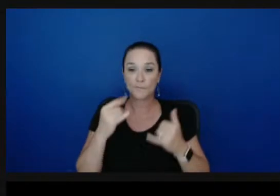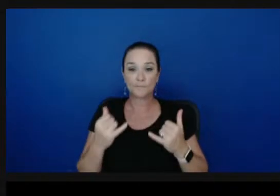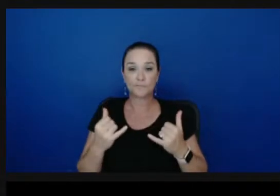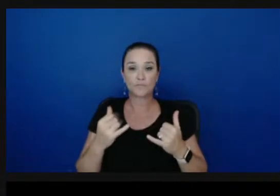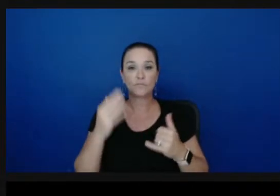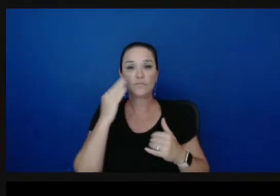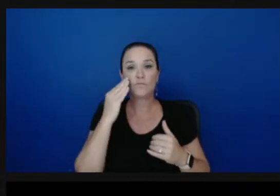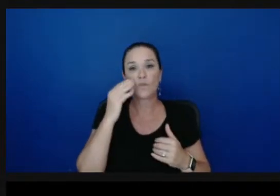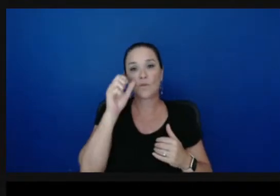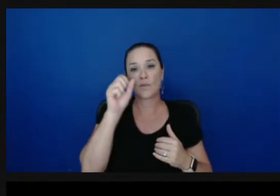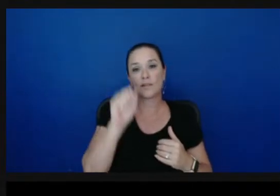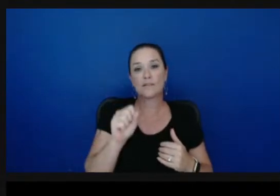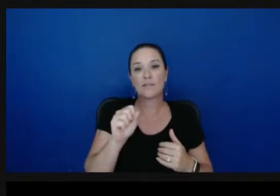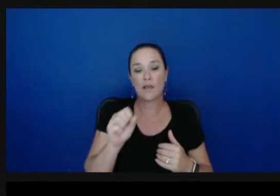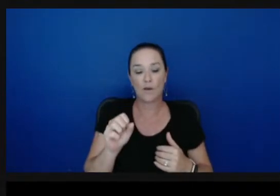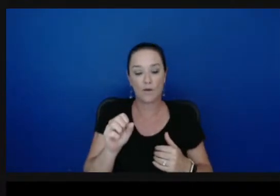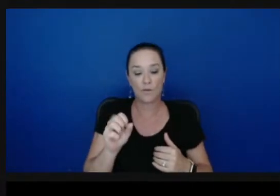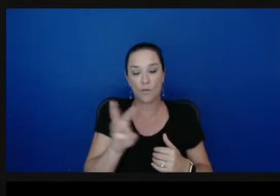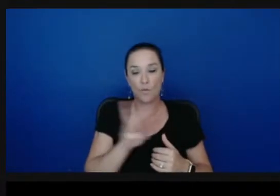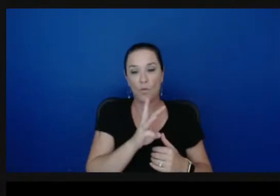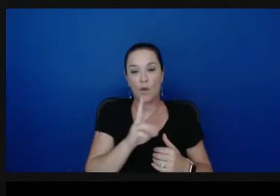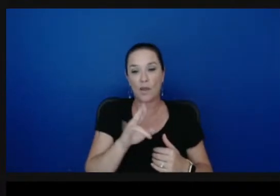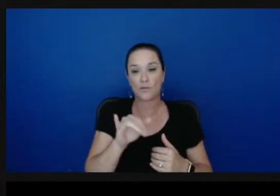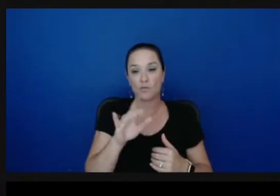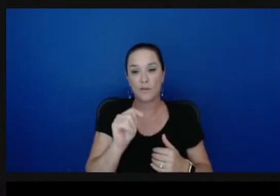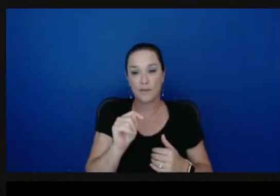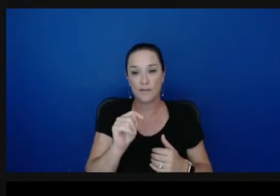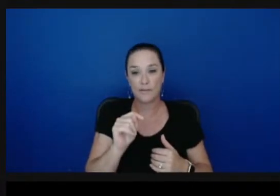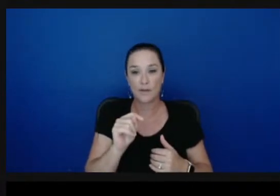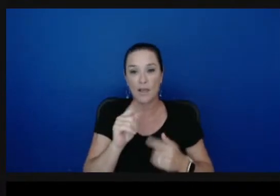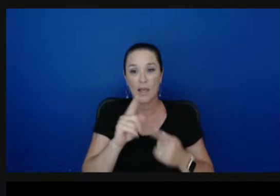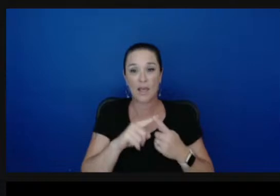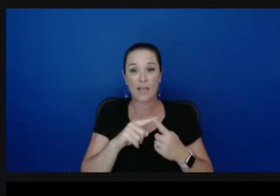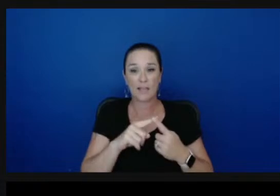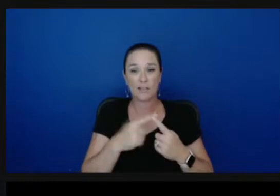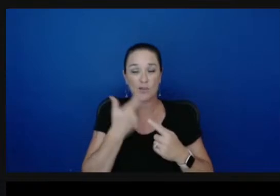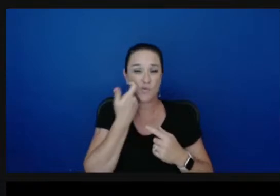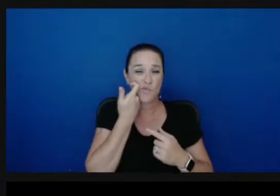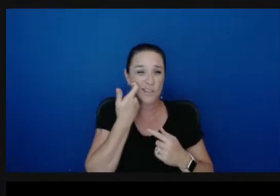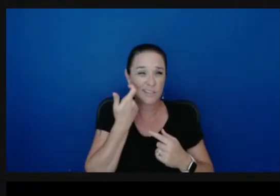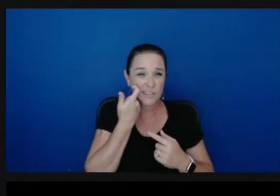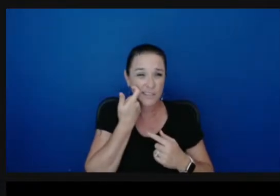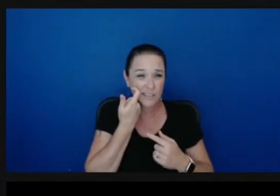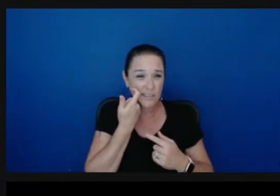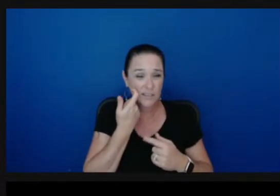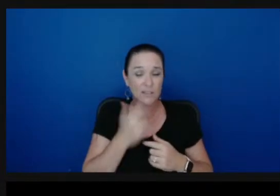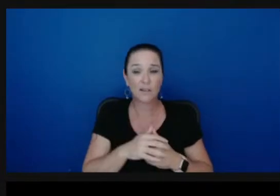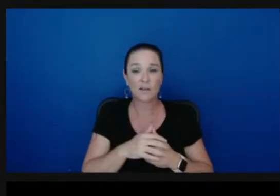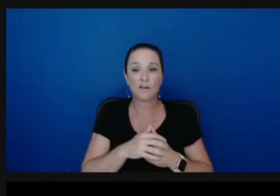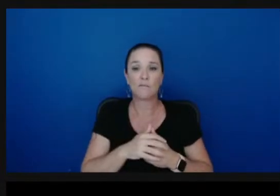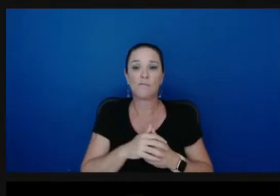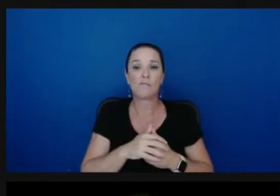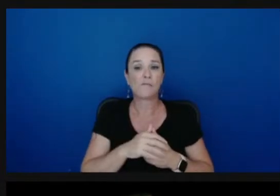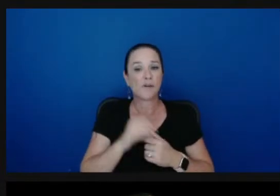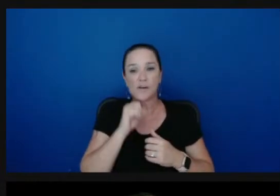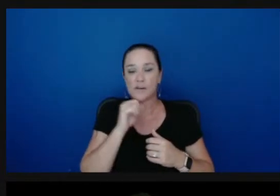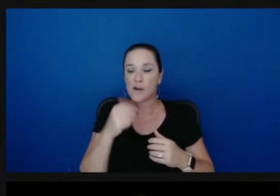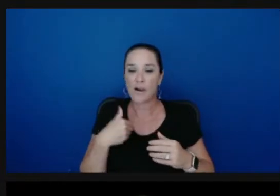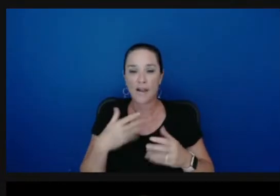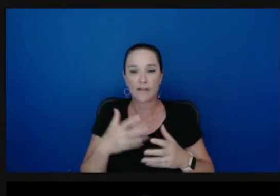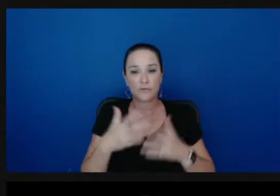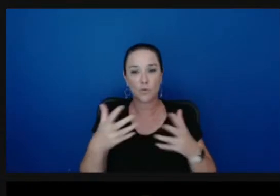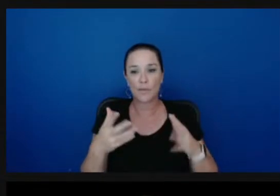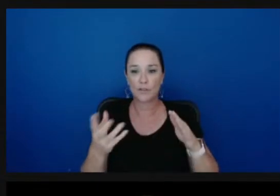Rift maybe very recently has stopped being fed that magma to start sagging a little